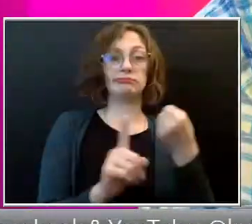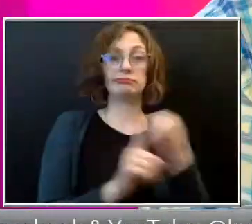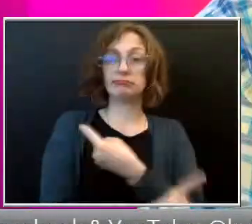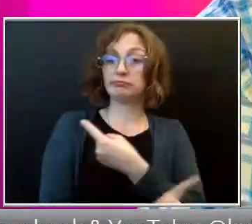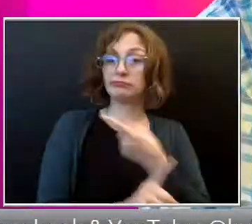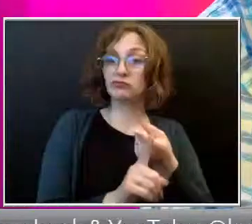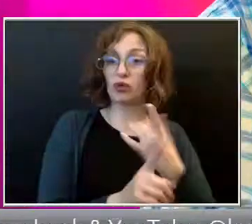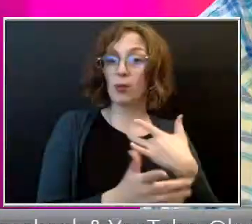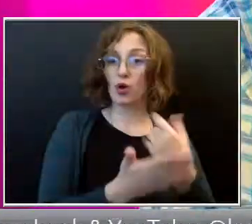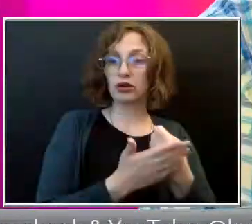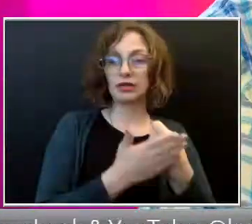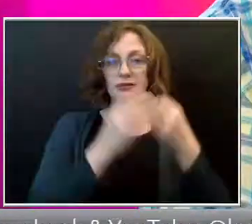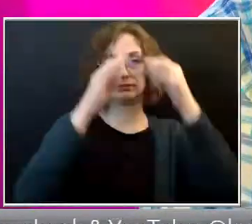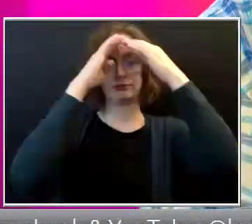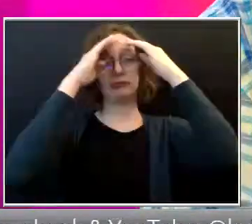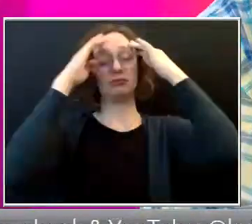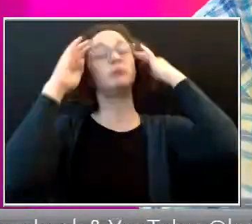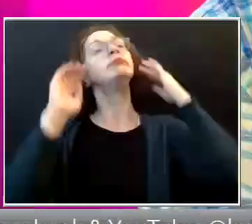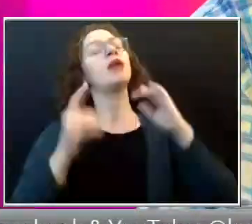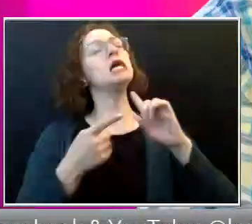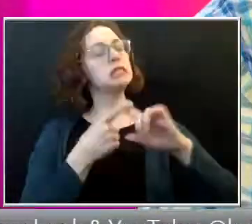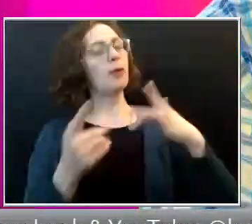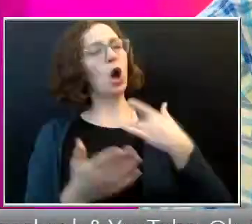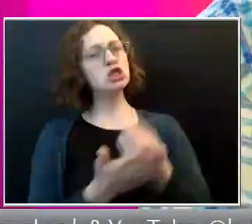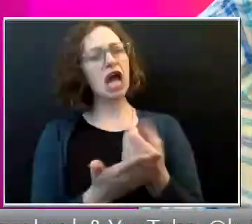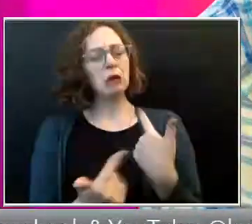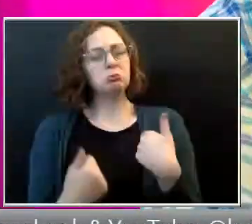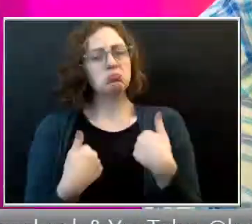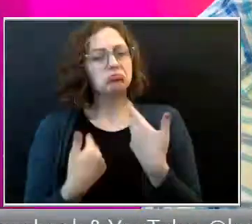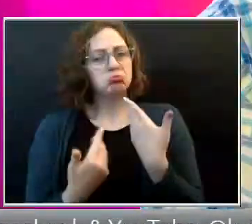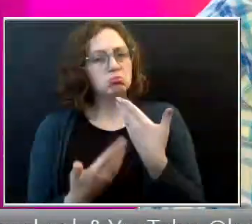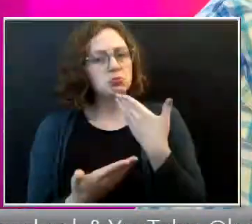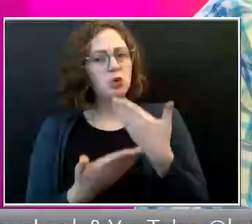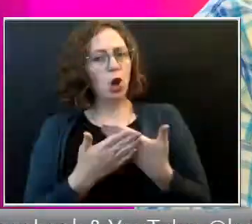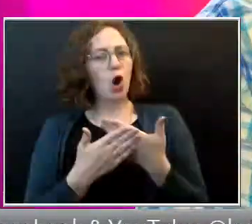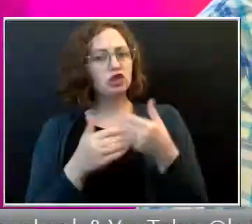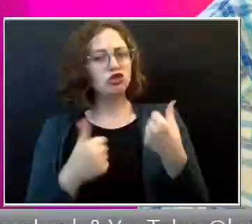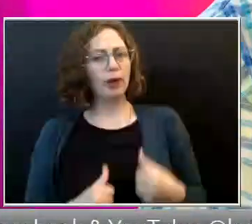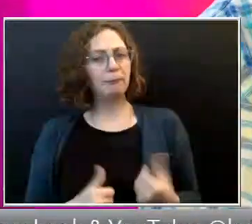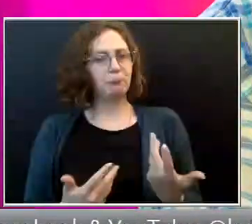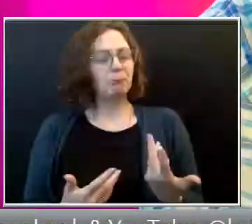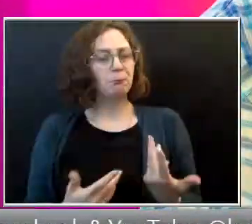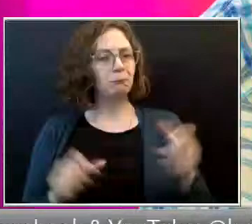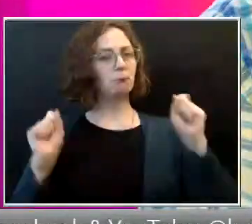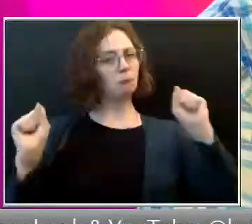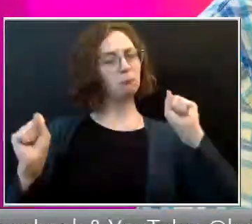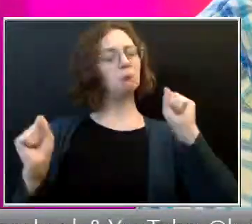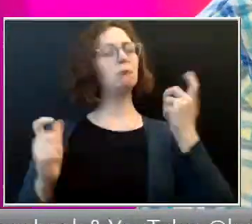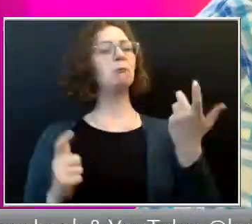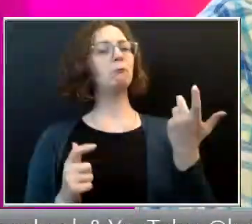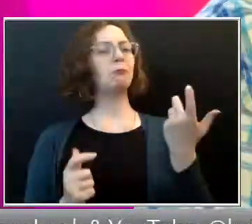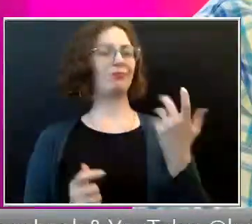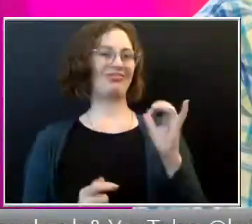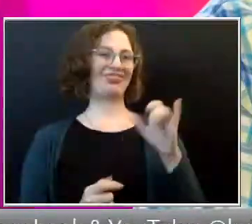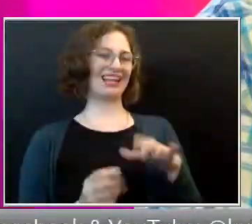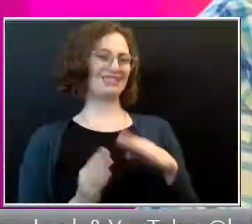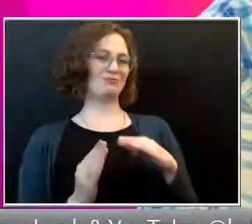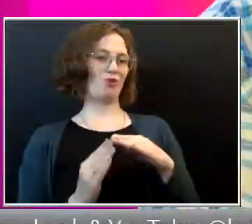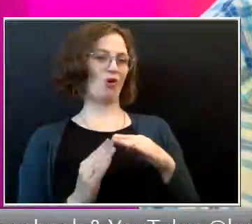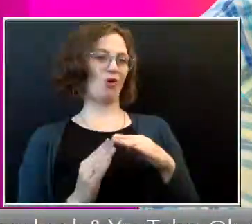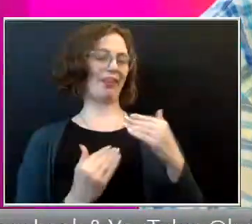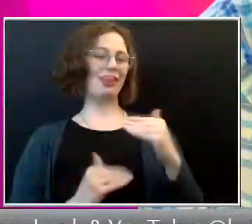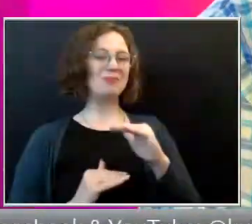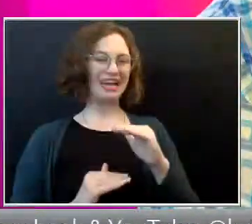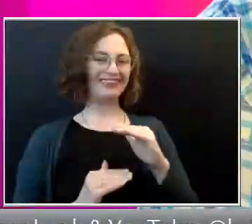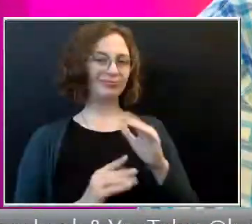in fairly good shape. You know, that's really been kind of the more limiting factor to my overall health since.